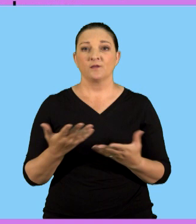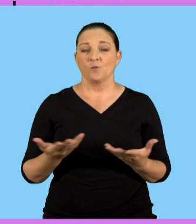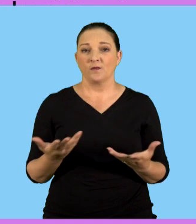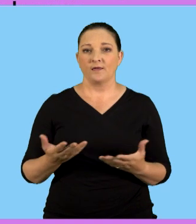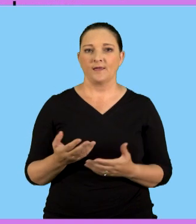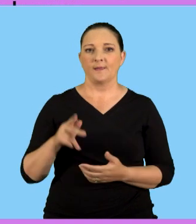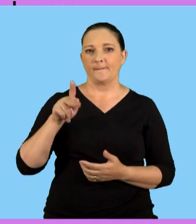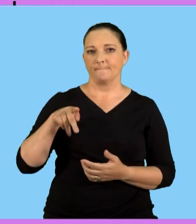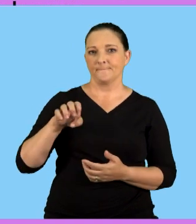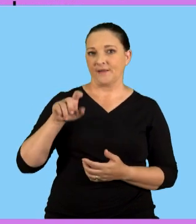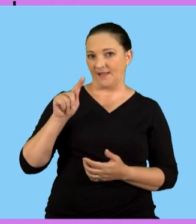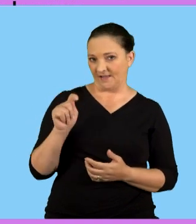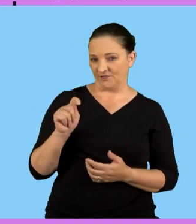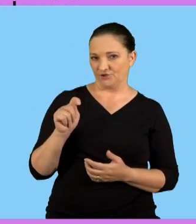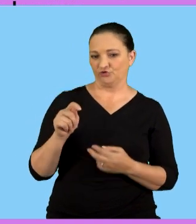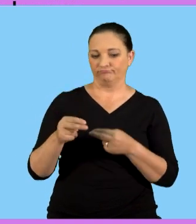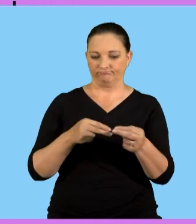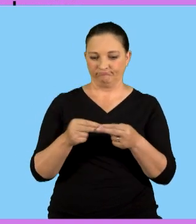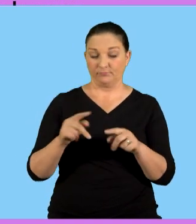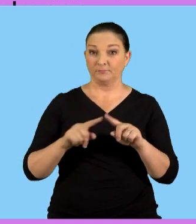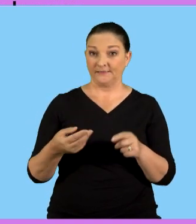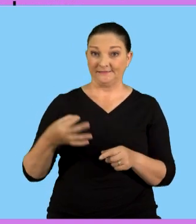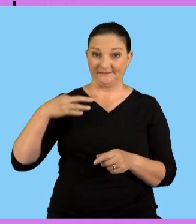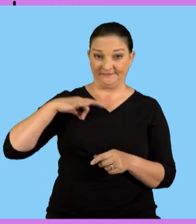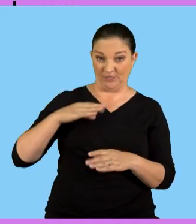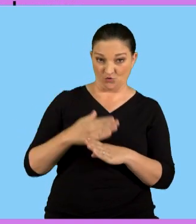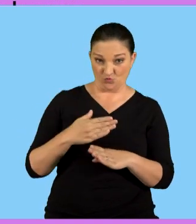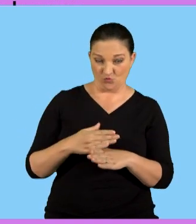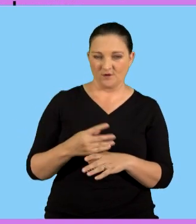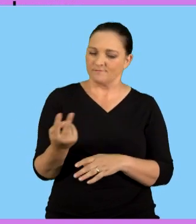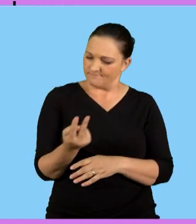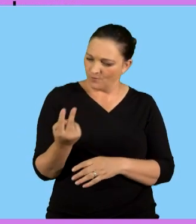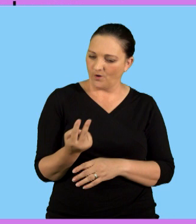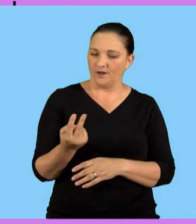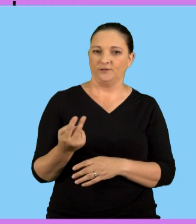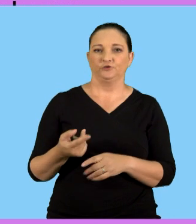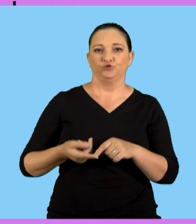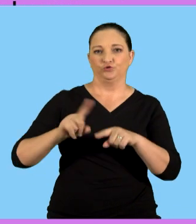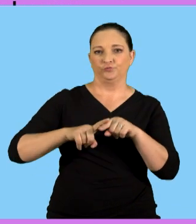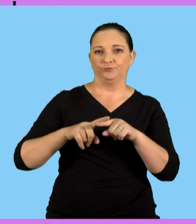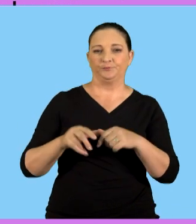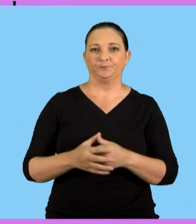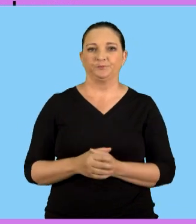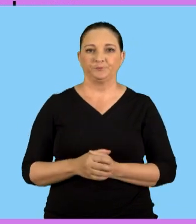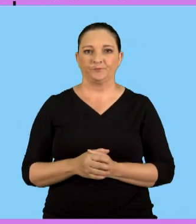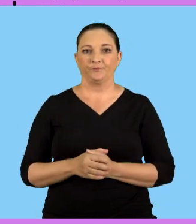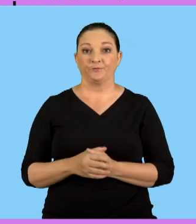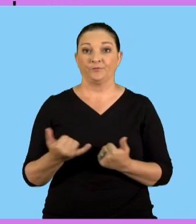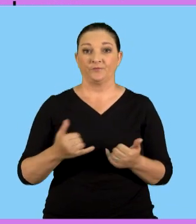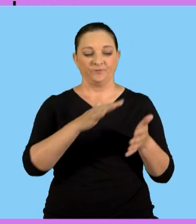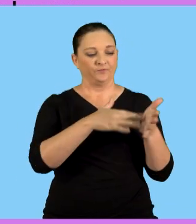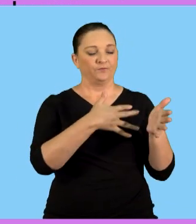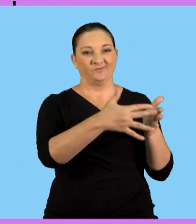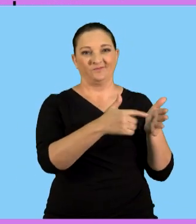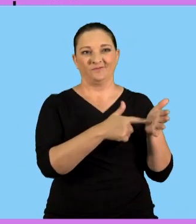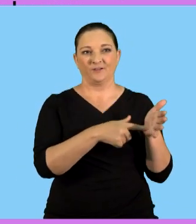sales. She receives a salary as well as a commission. There we go. This